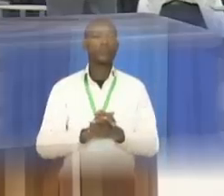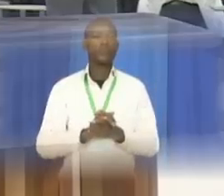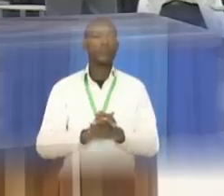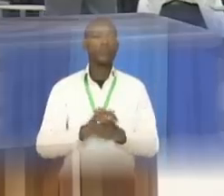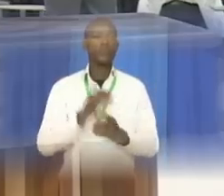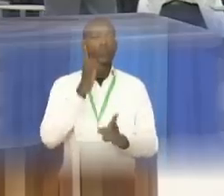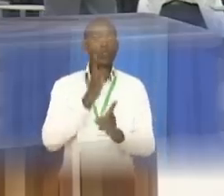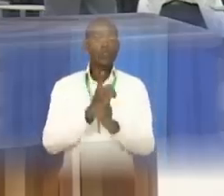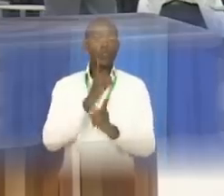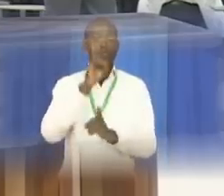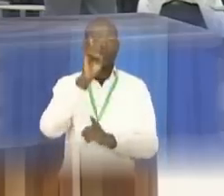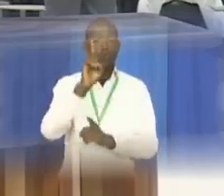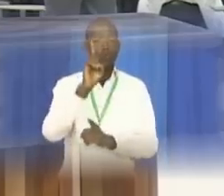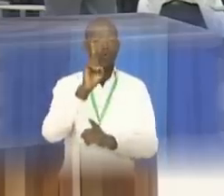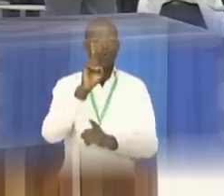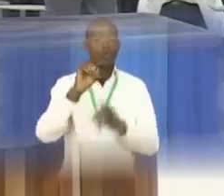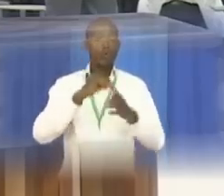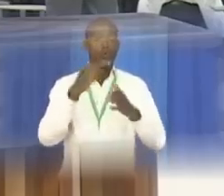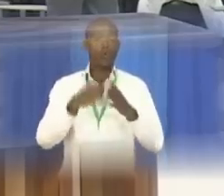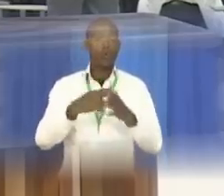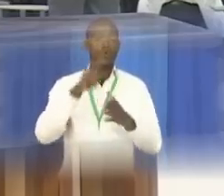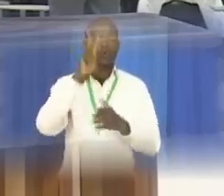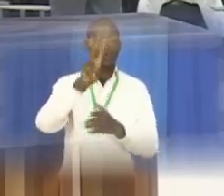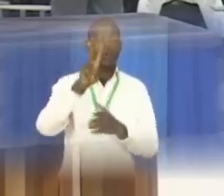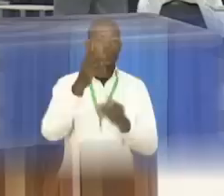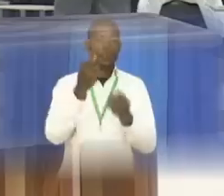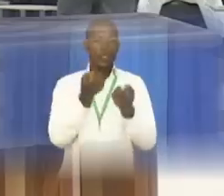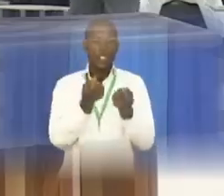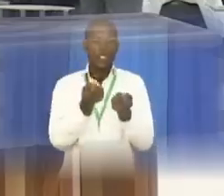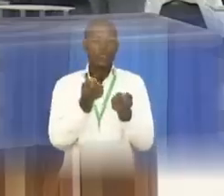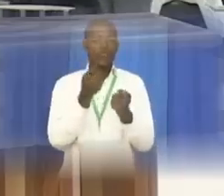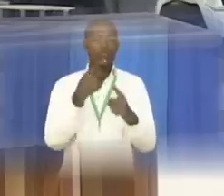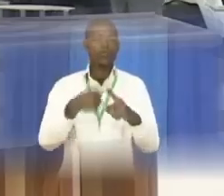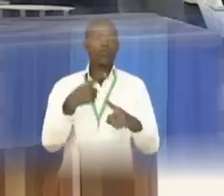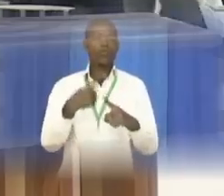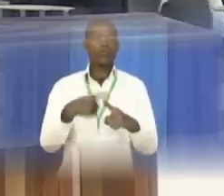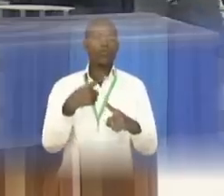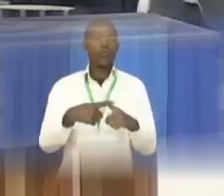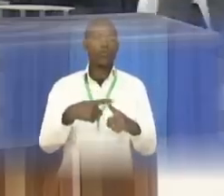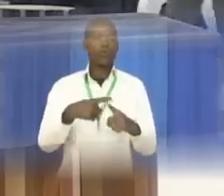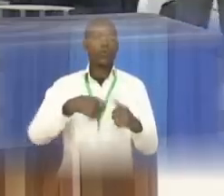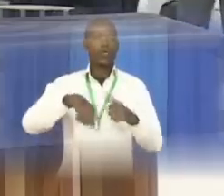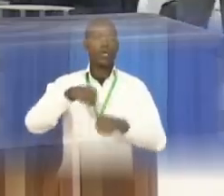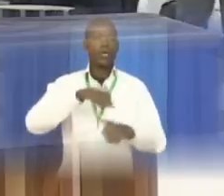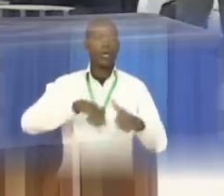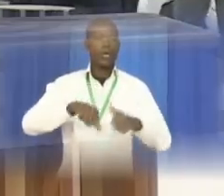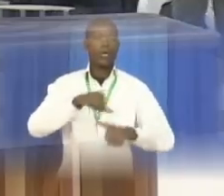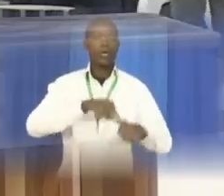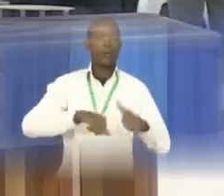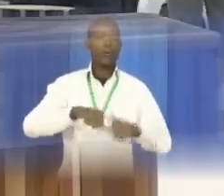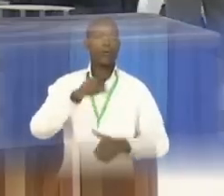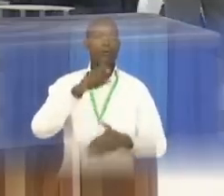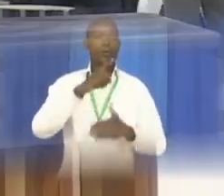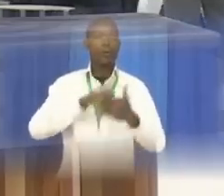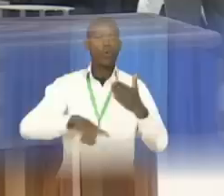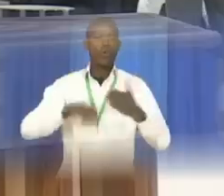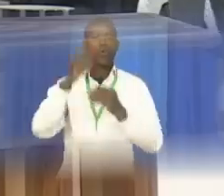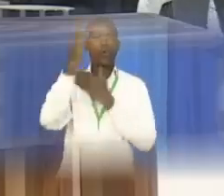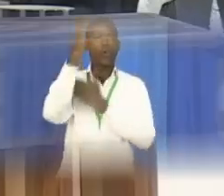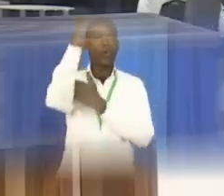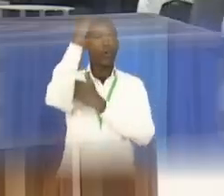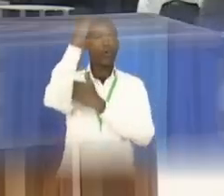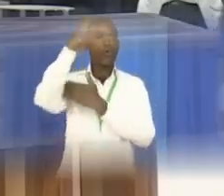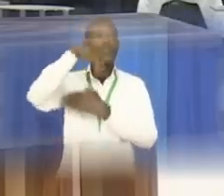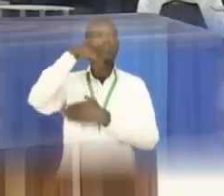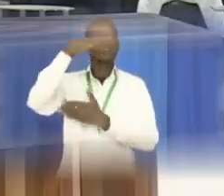just one or two little words about what God said is likely to happen